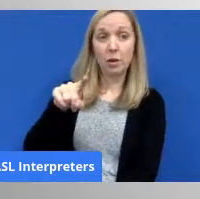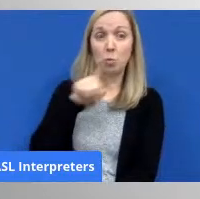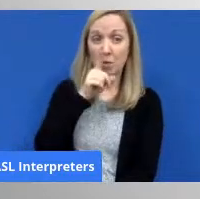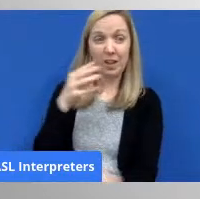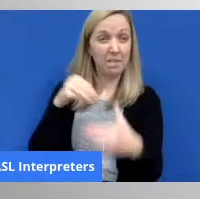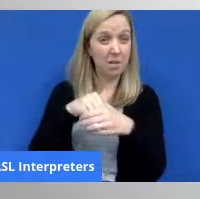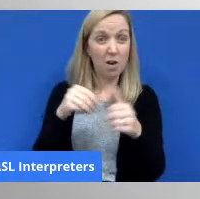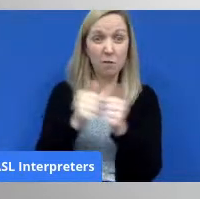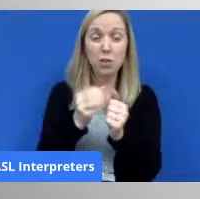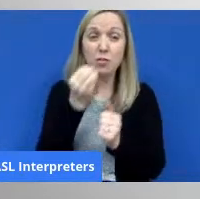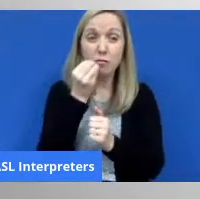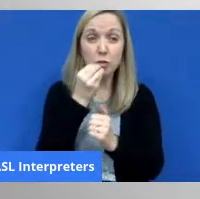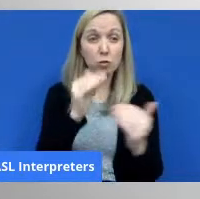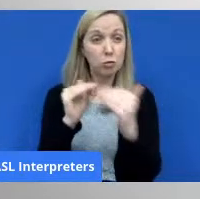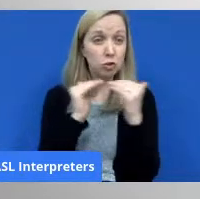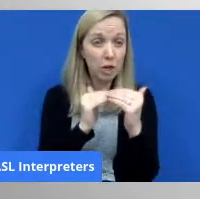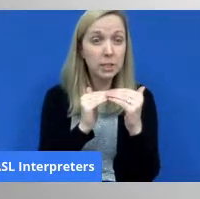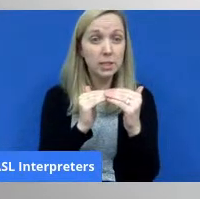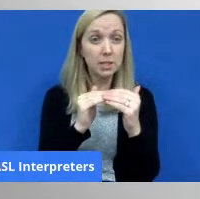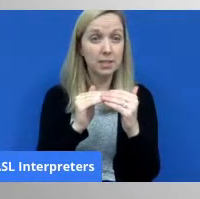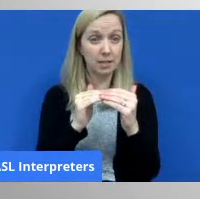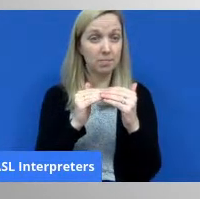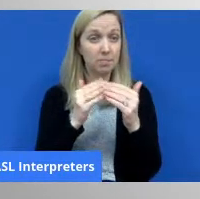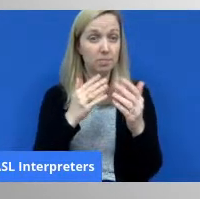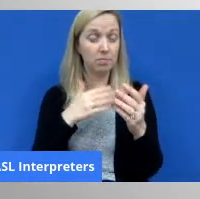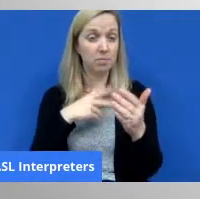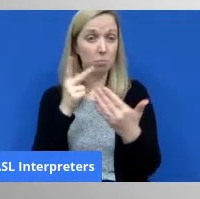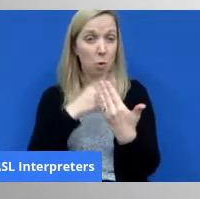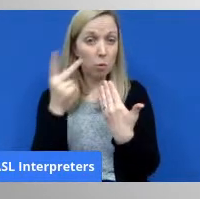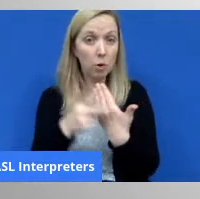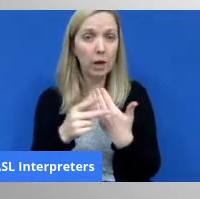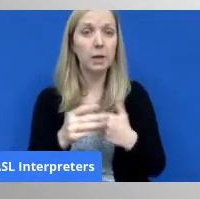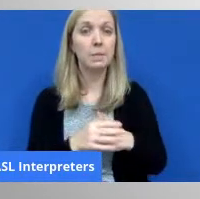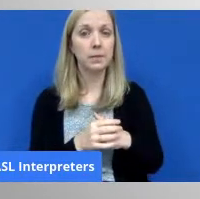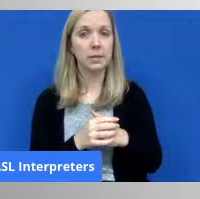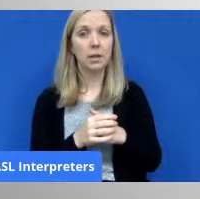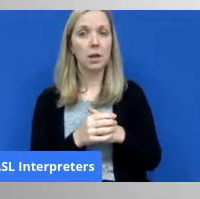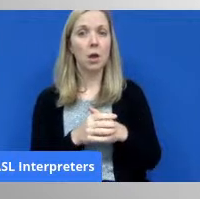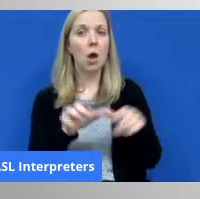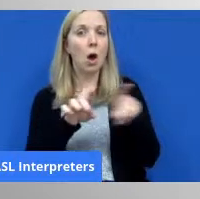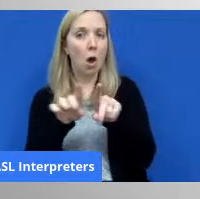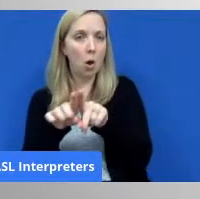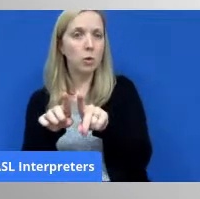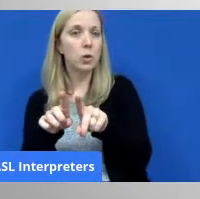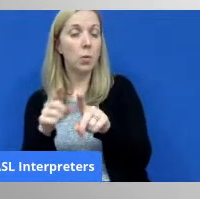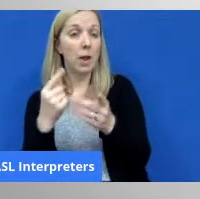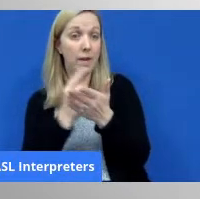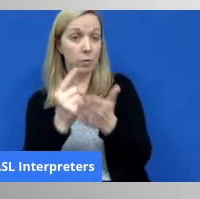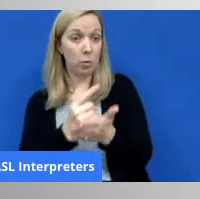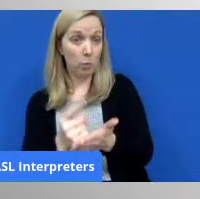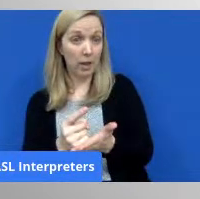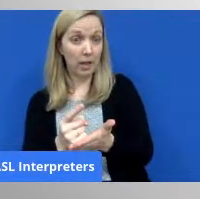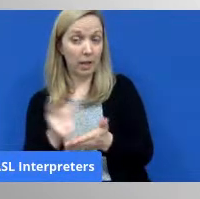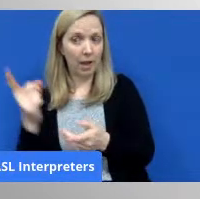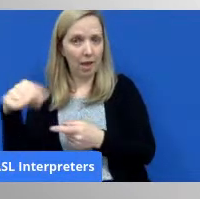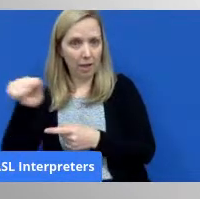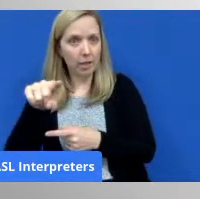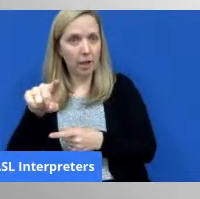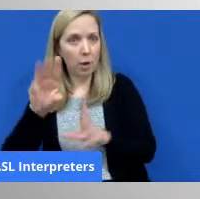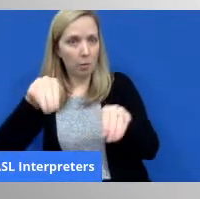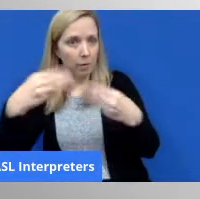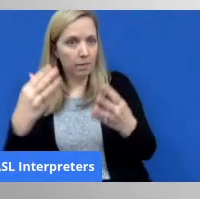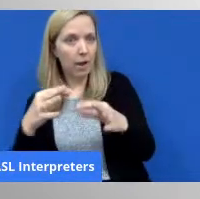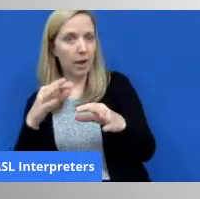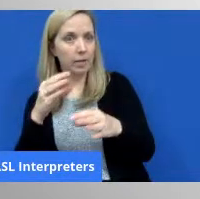And they've been an amazing partner for our Grow It, Know It program. We cook there every week to provide meals to the families that are